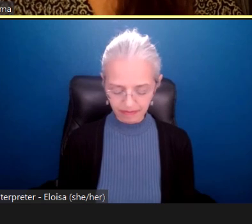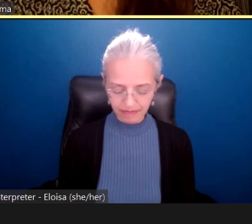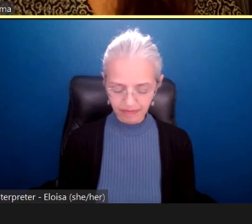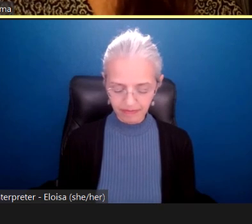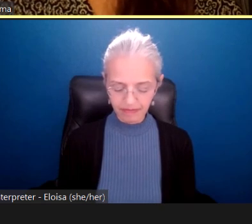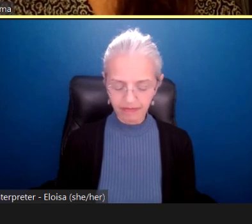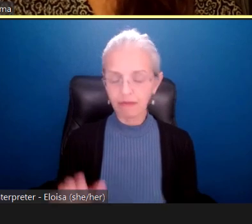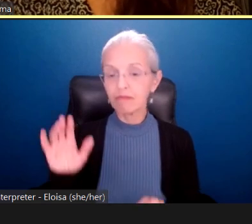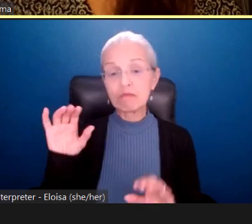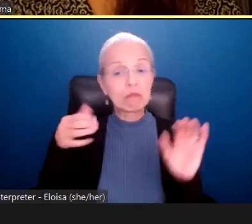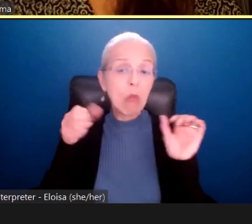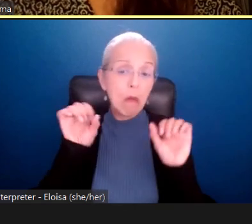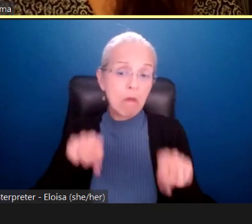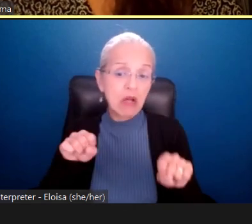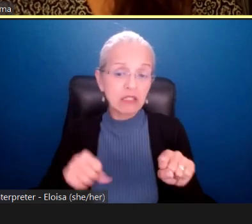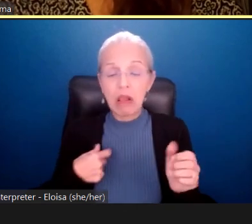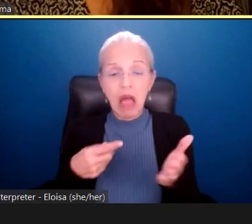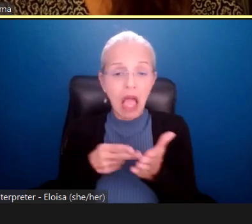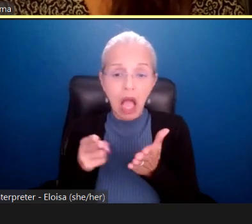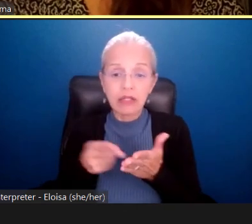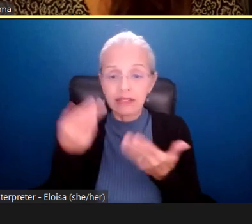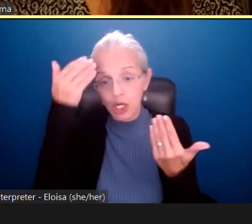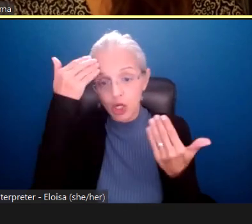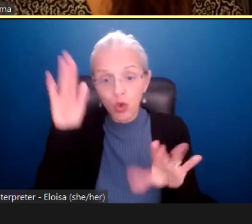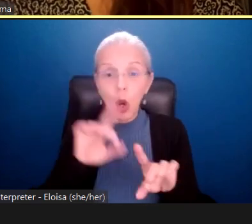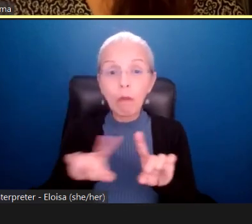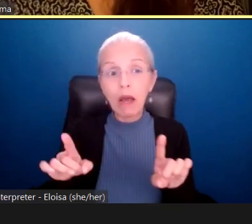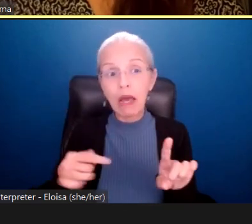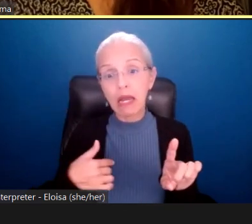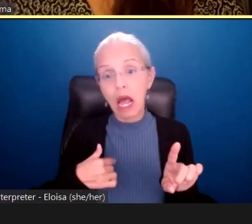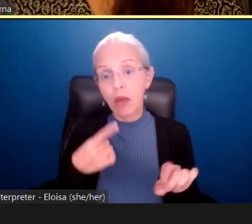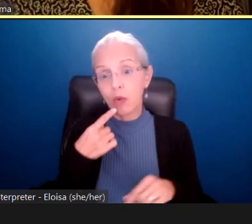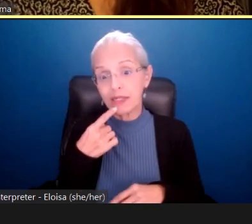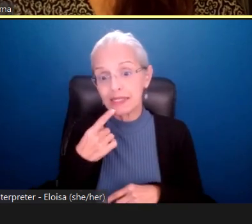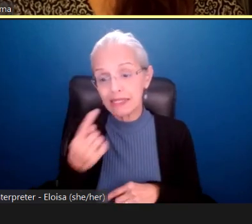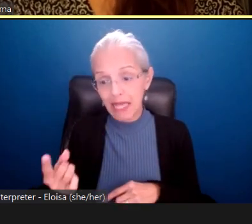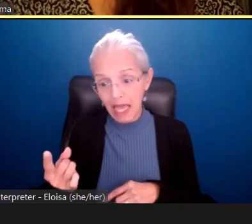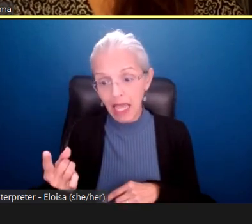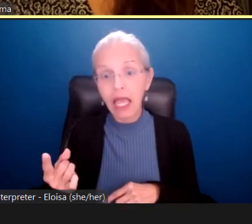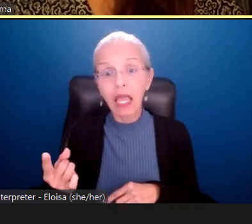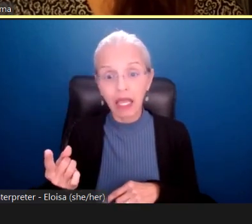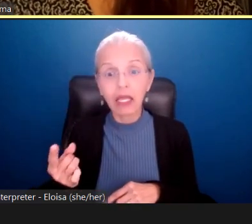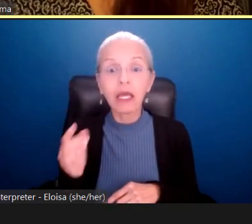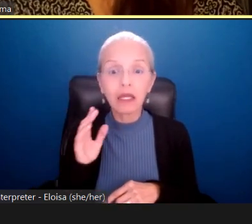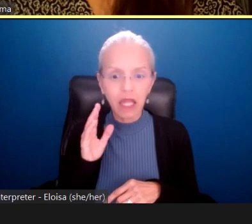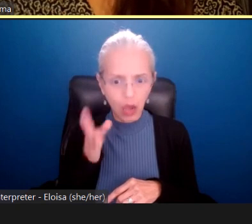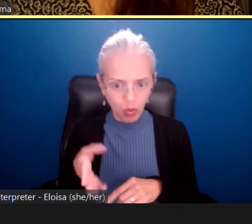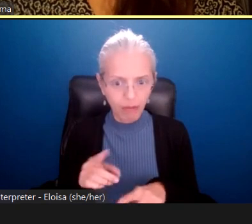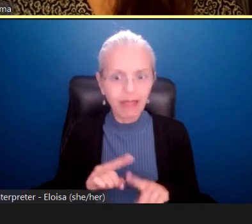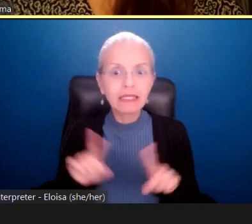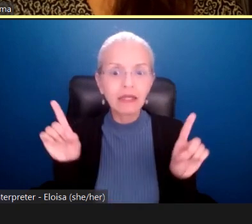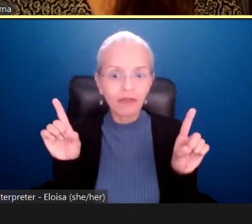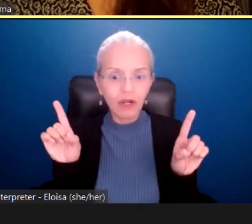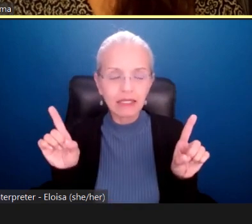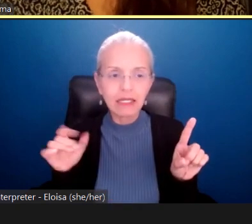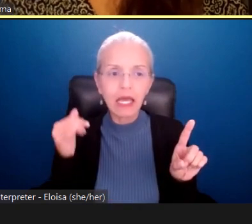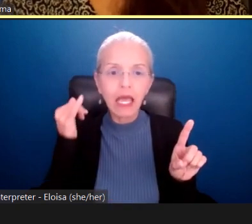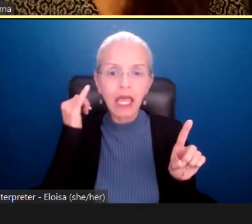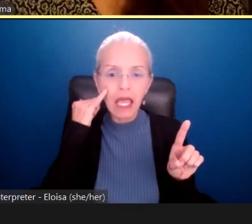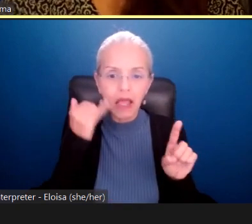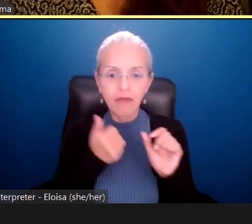honestly do not know, but I would think it would be different if we go